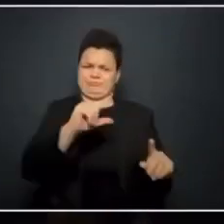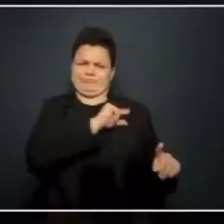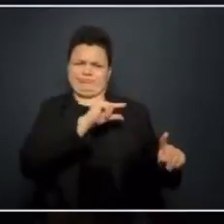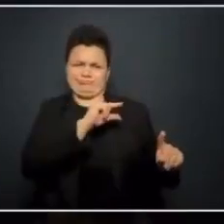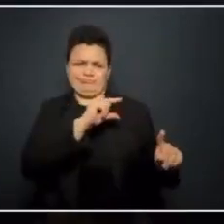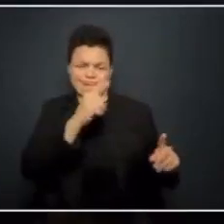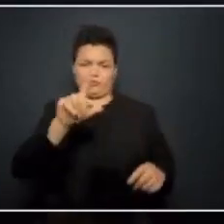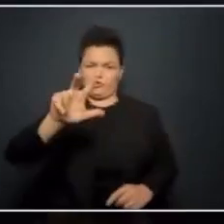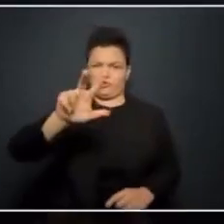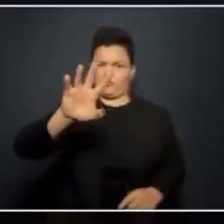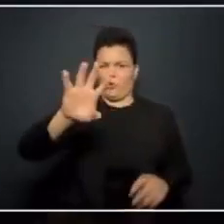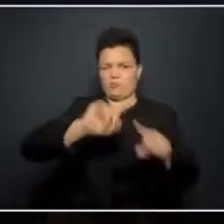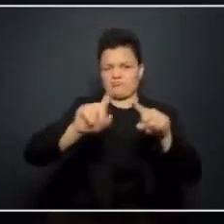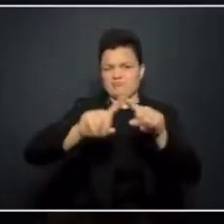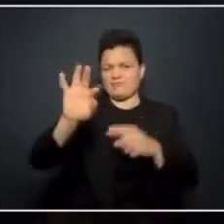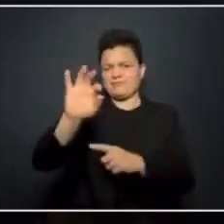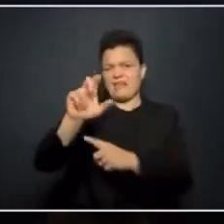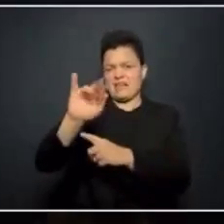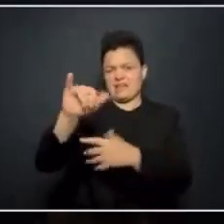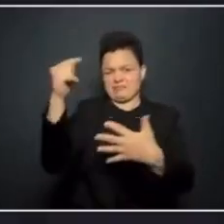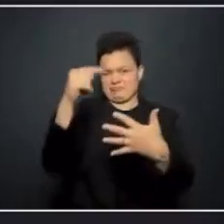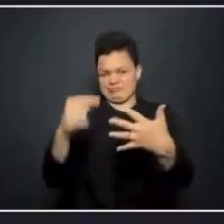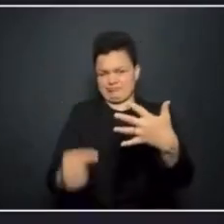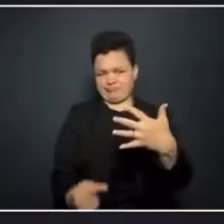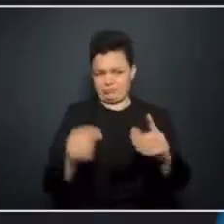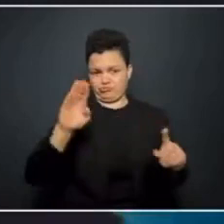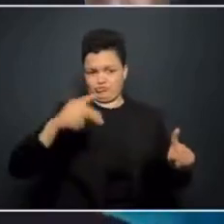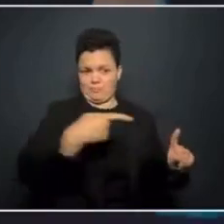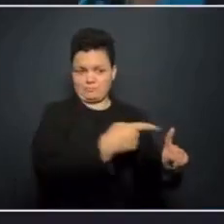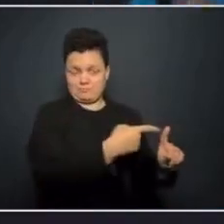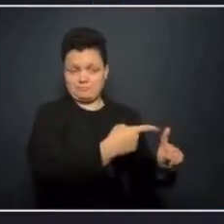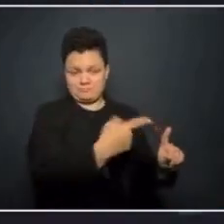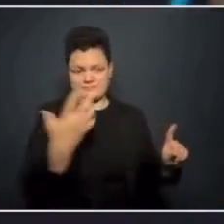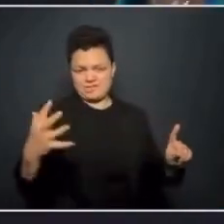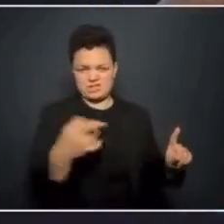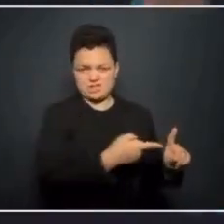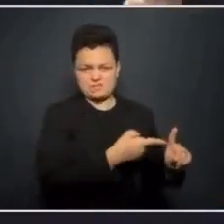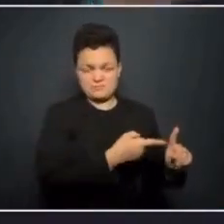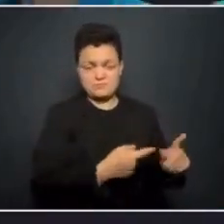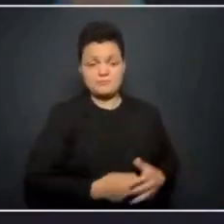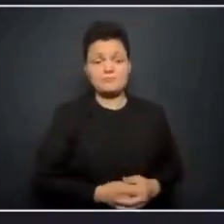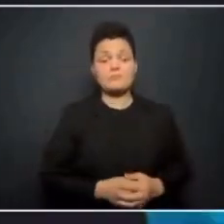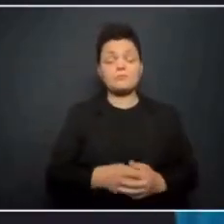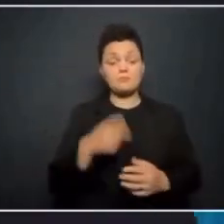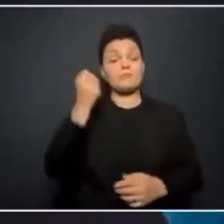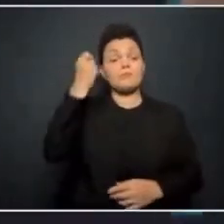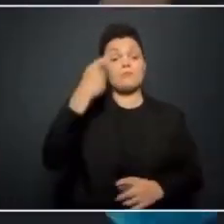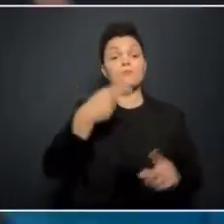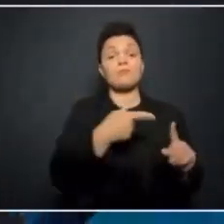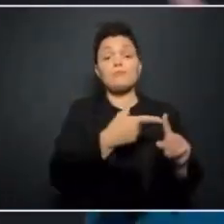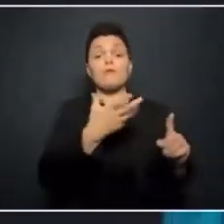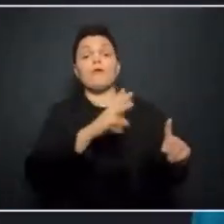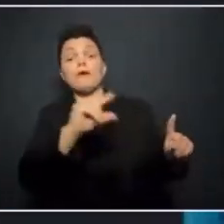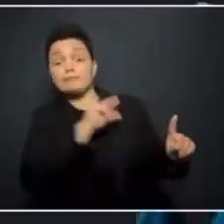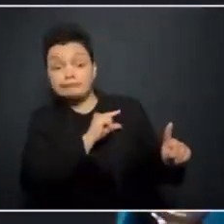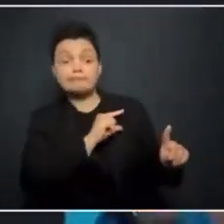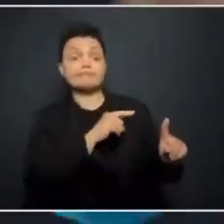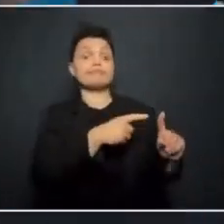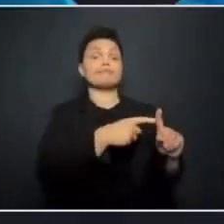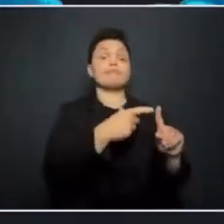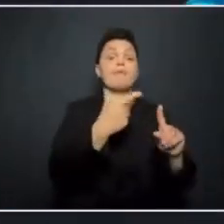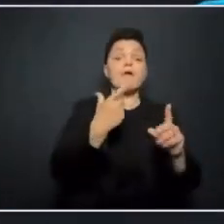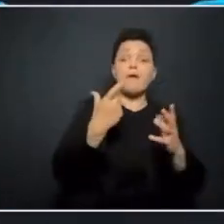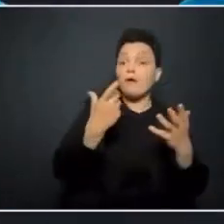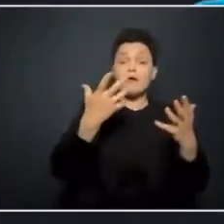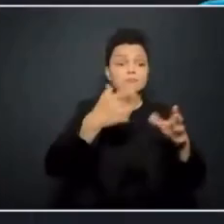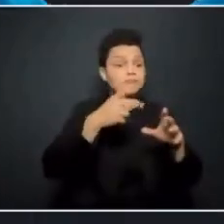that he will be immune from essentially the activity he has told us he is prepared to engage